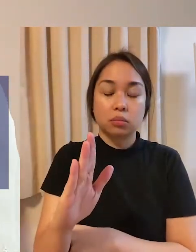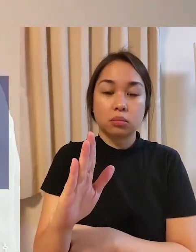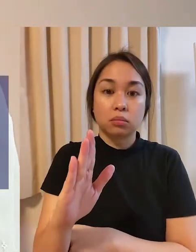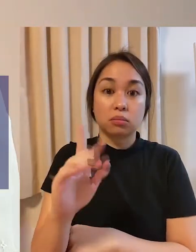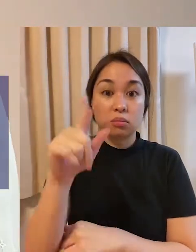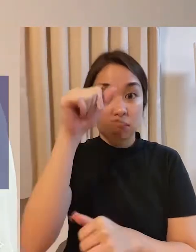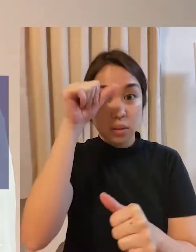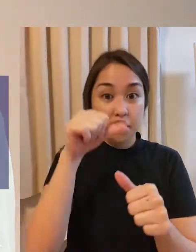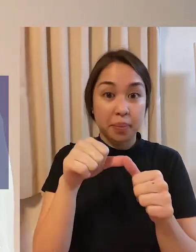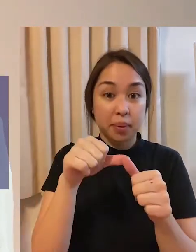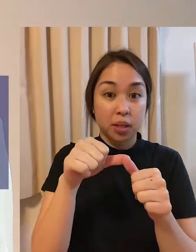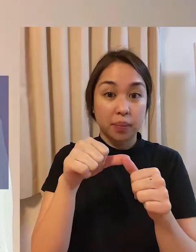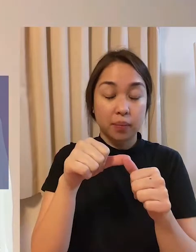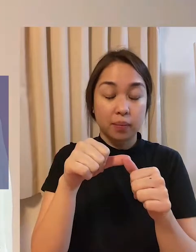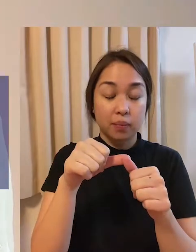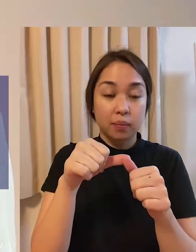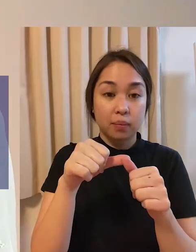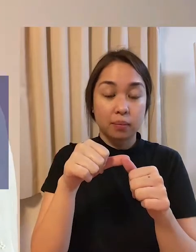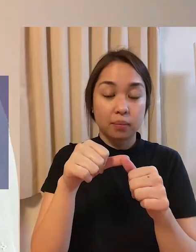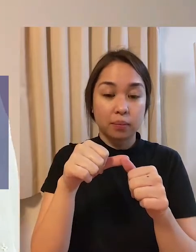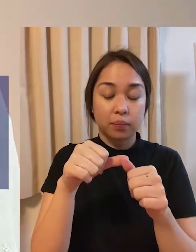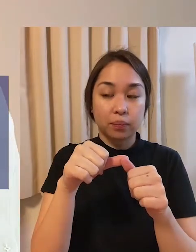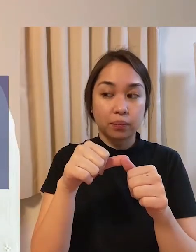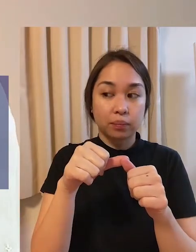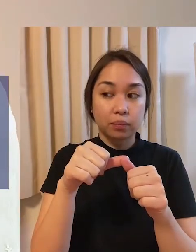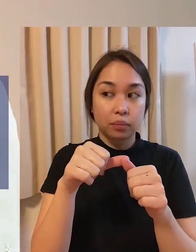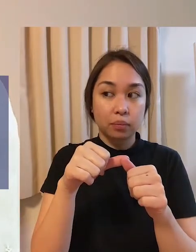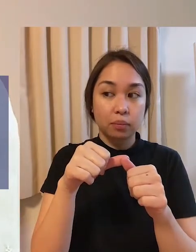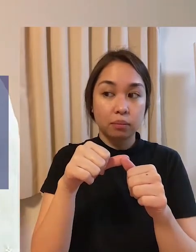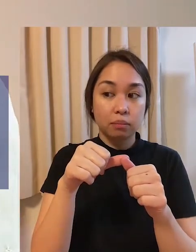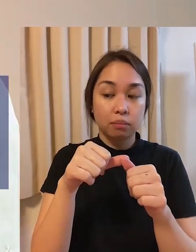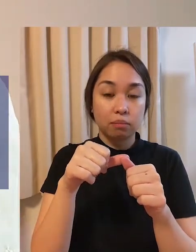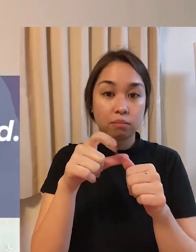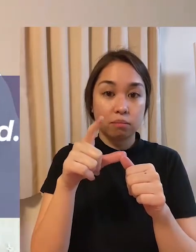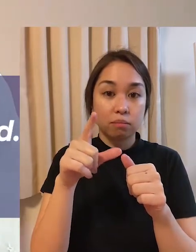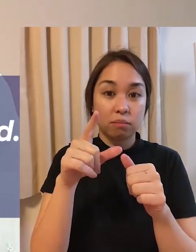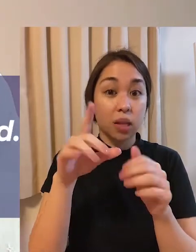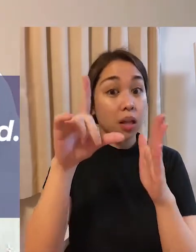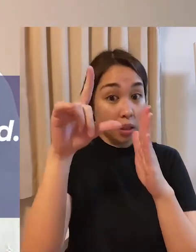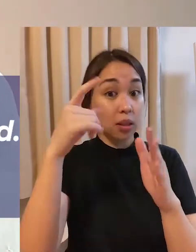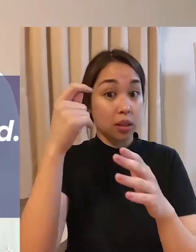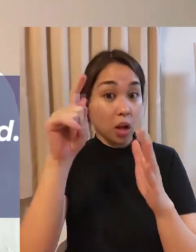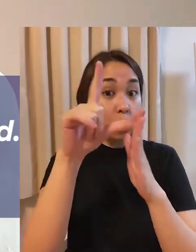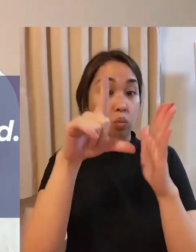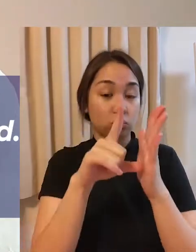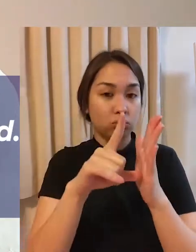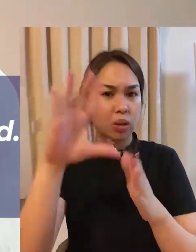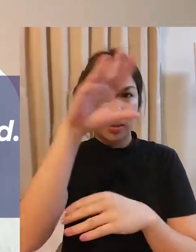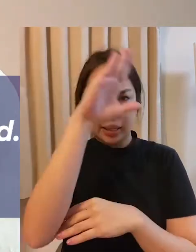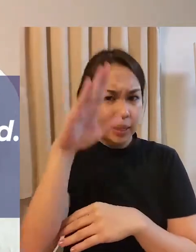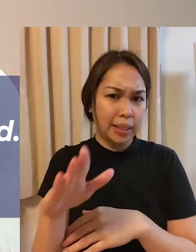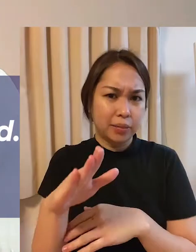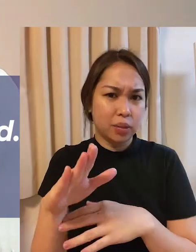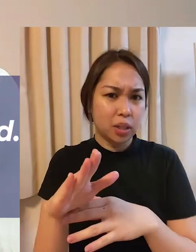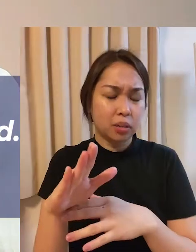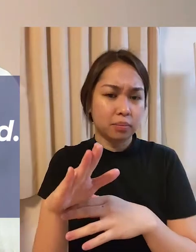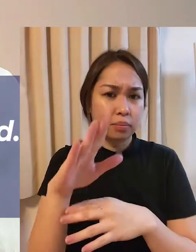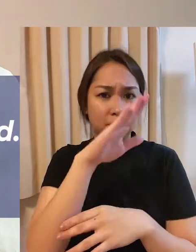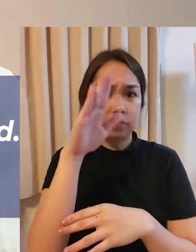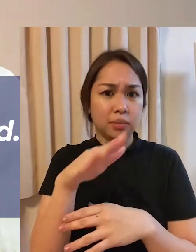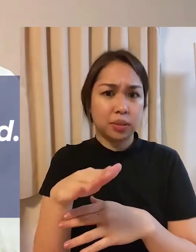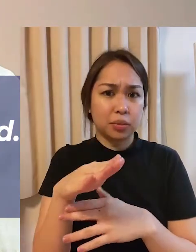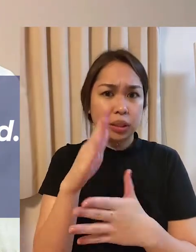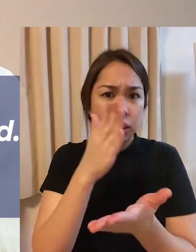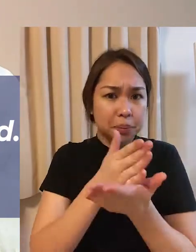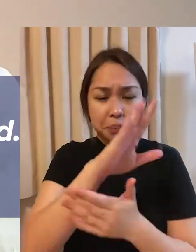disappear, not the smallest letter, not the least stroke of the pen, will by any means disappear from the